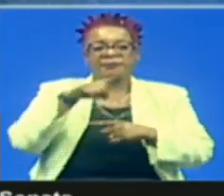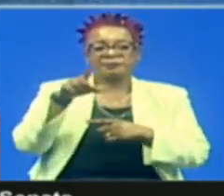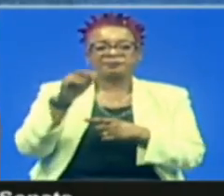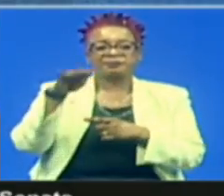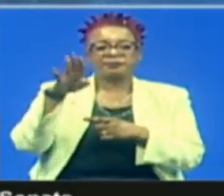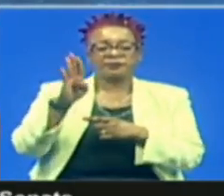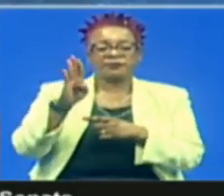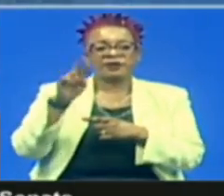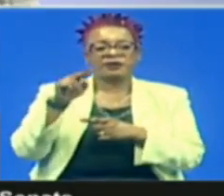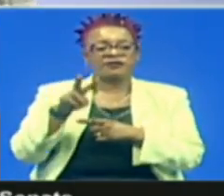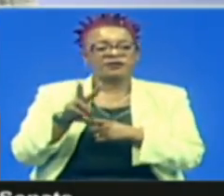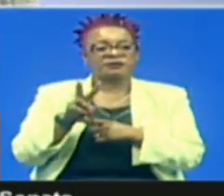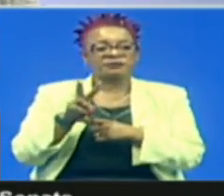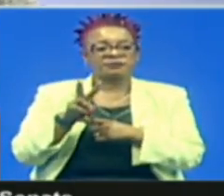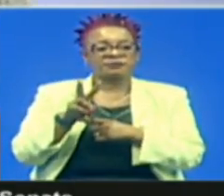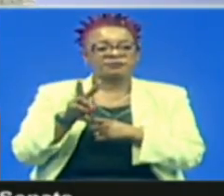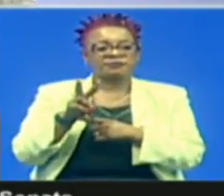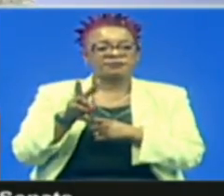NTV.